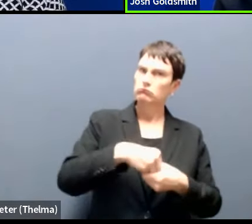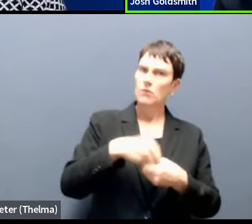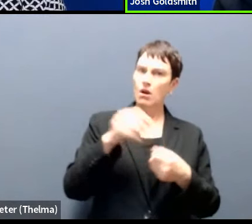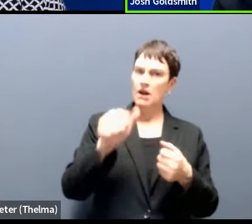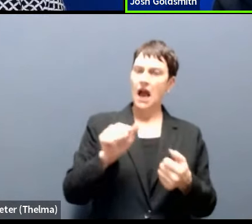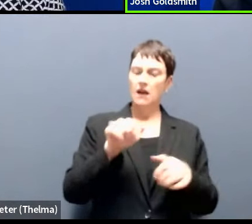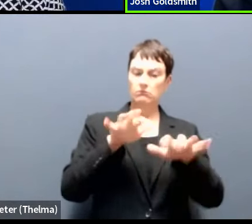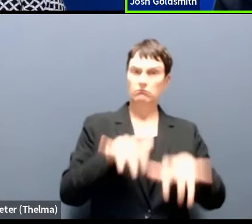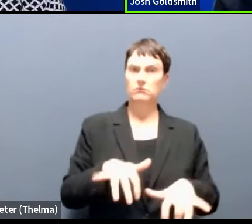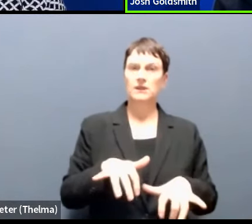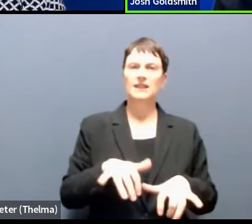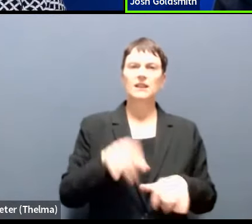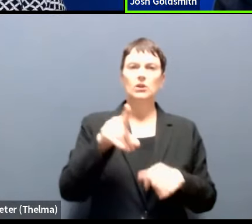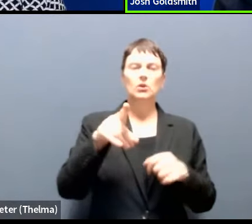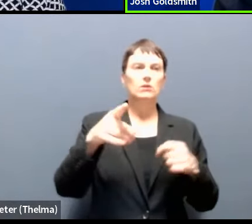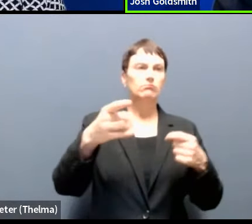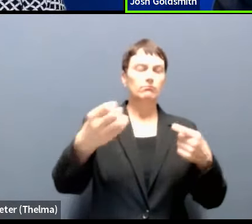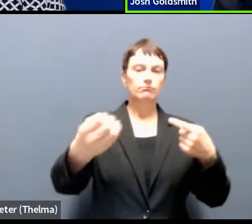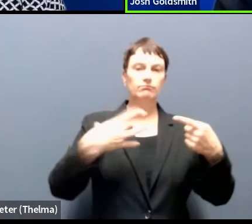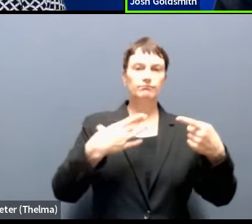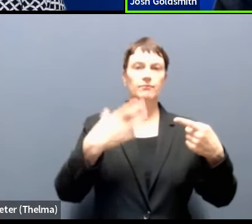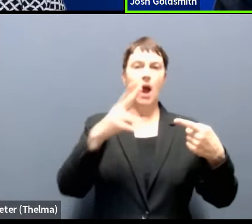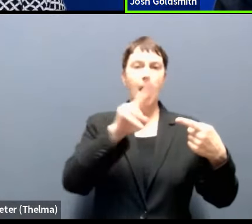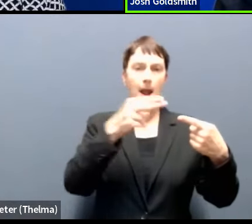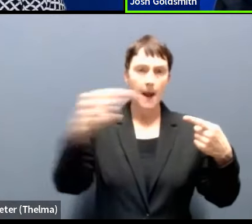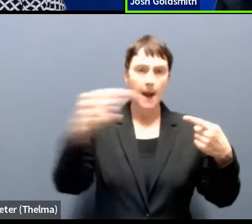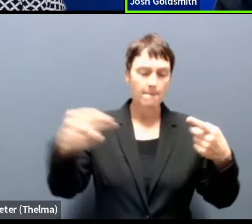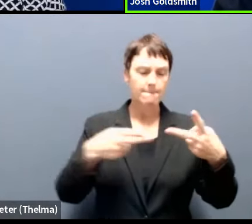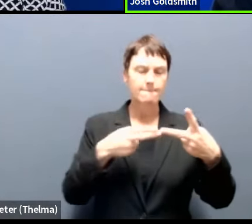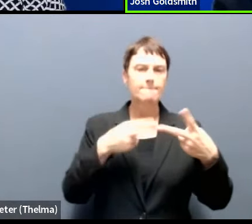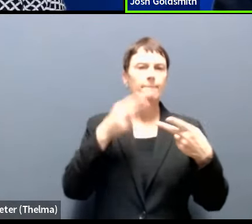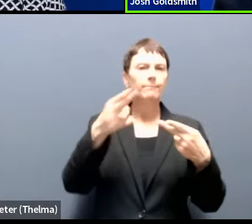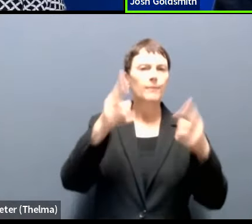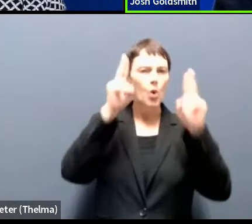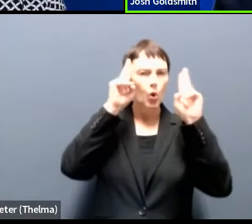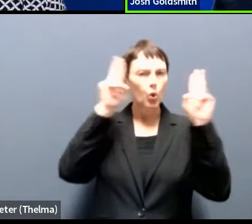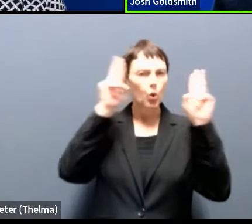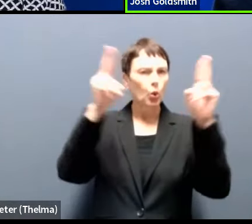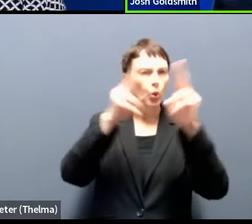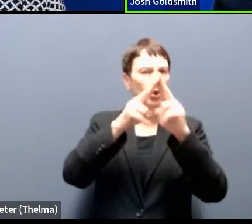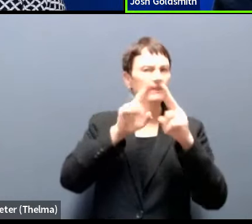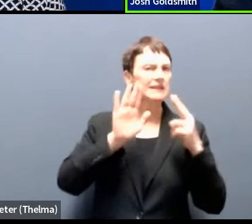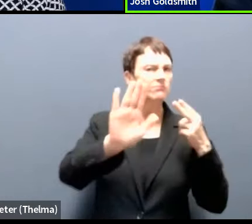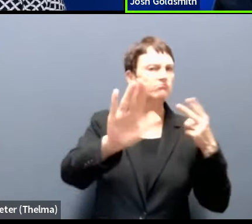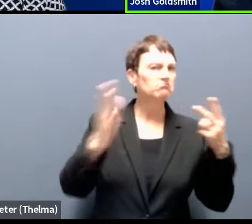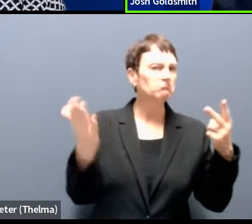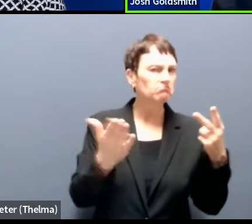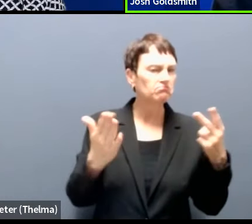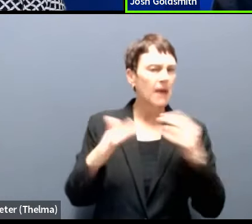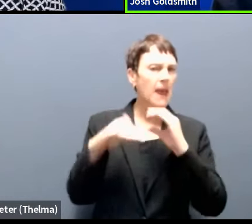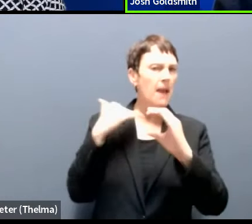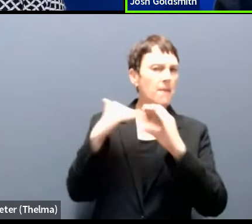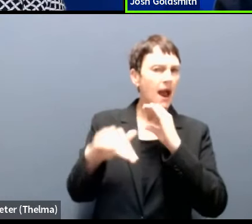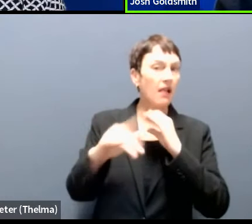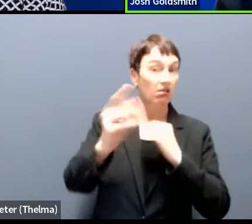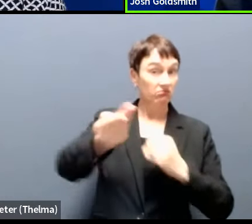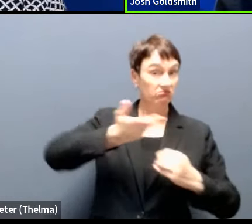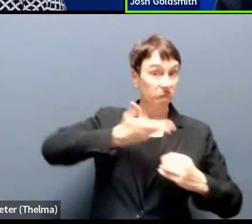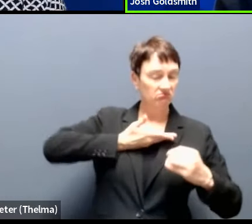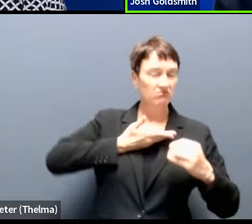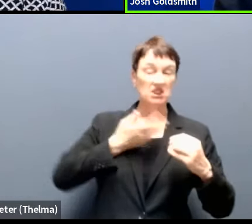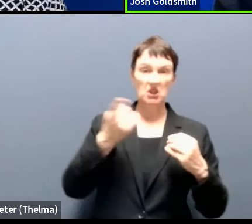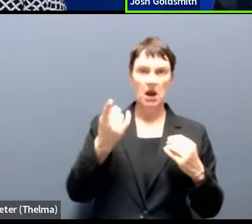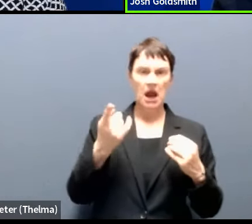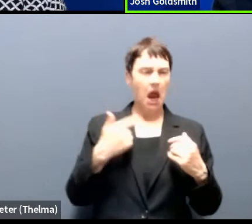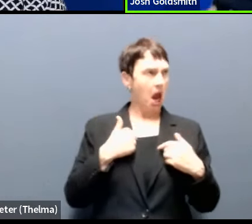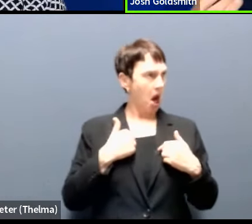to share your name and your university email address. And if you don't have one, no worries, just put in any email address and we'll